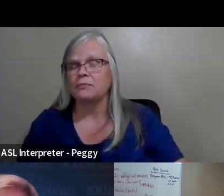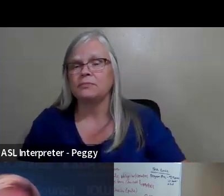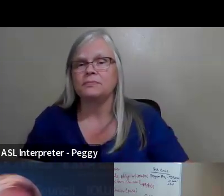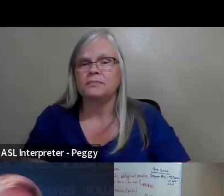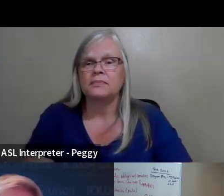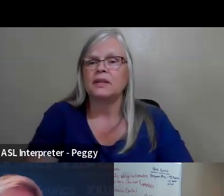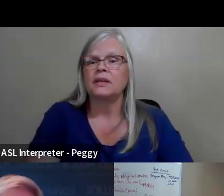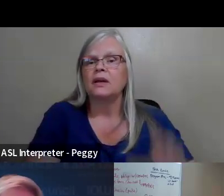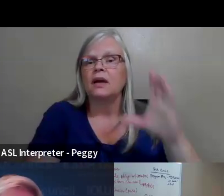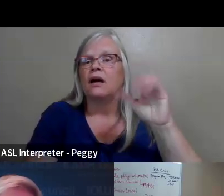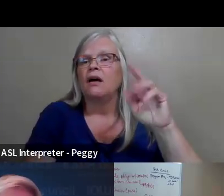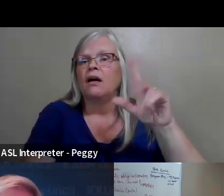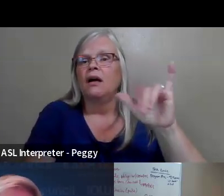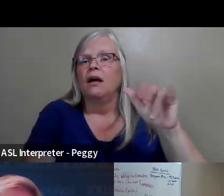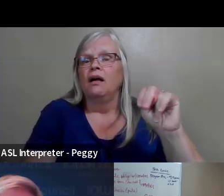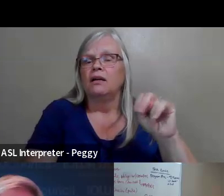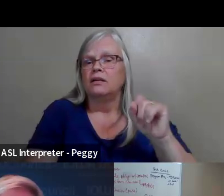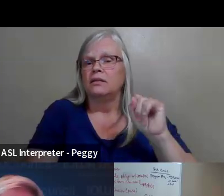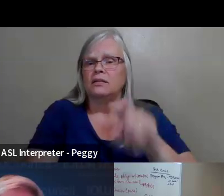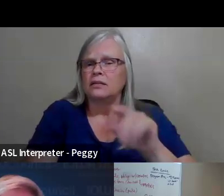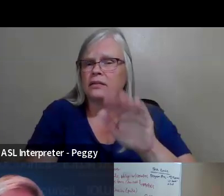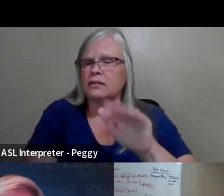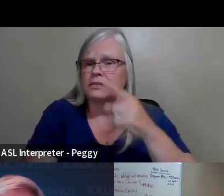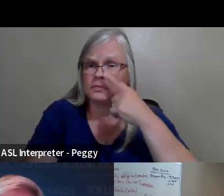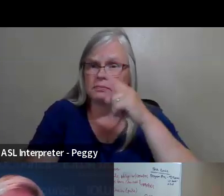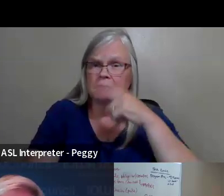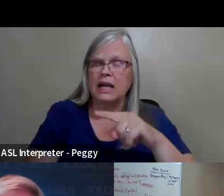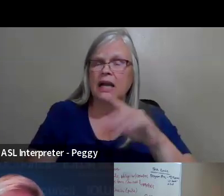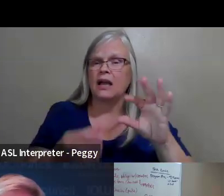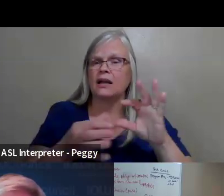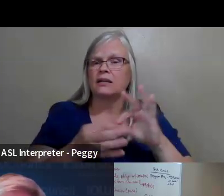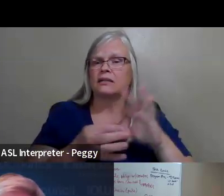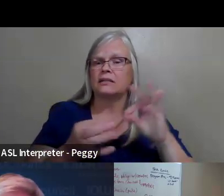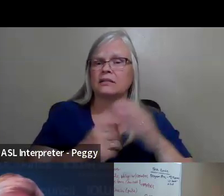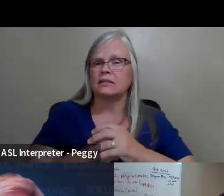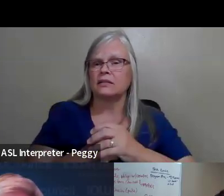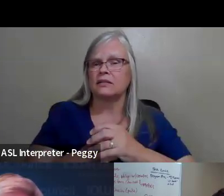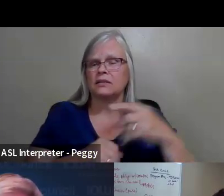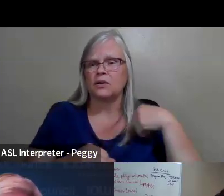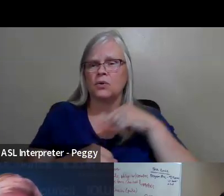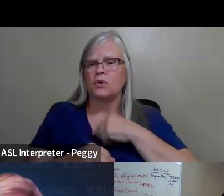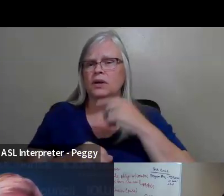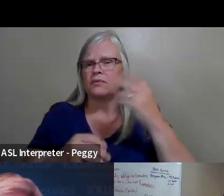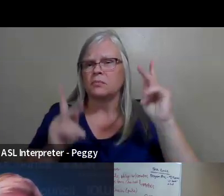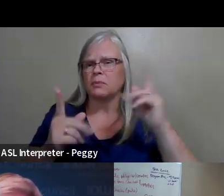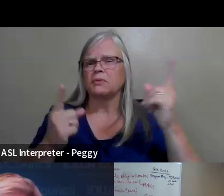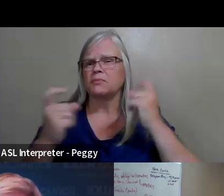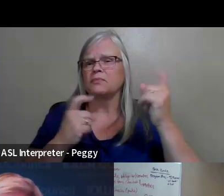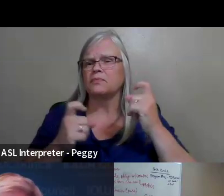Bailey, this is Carlin again. I wonder if you could comment about we have gotten some questions about